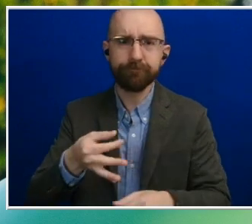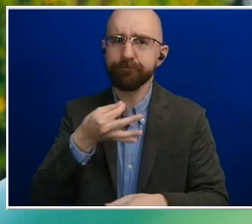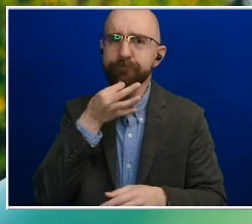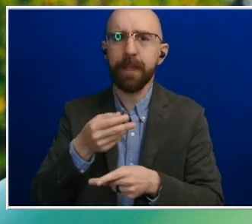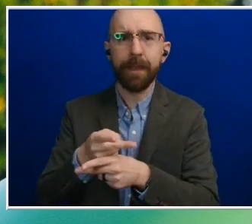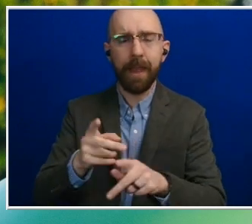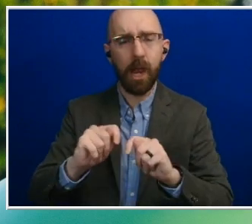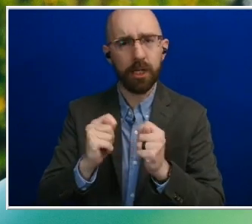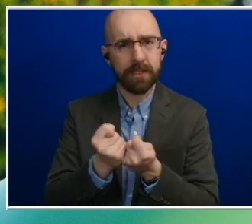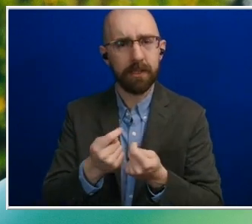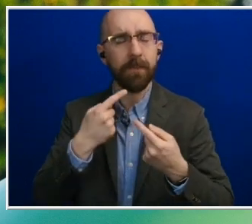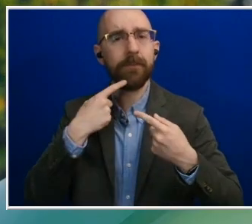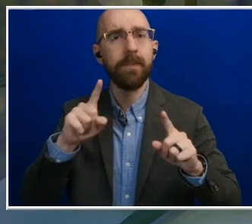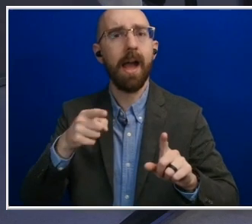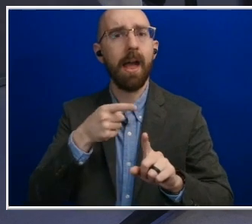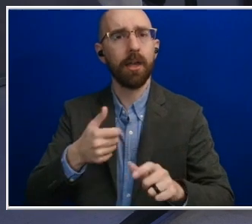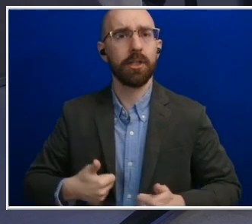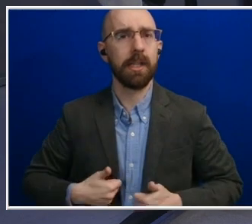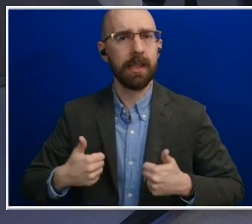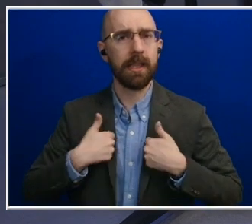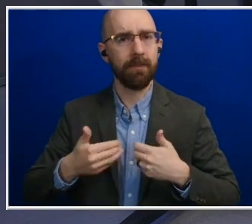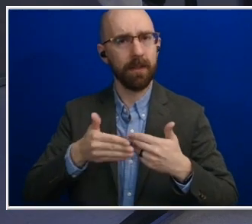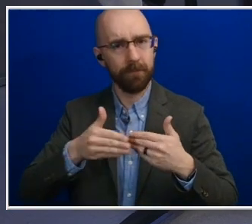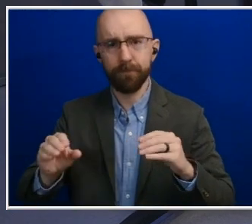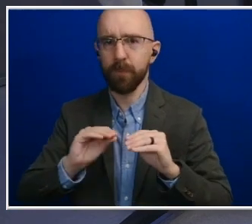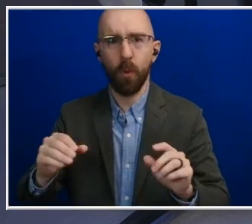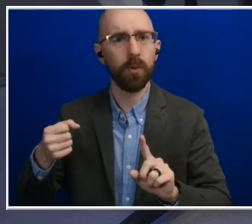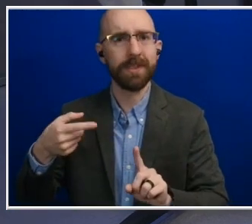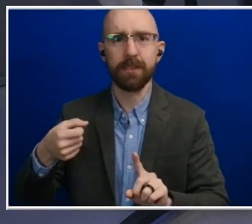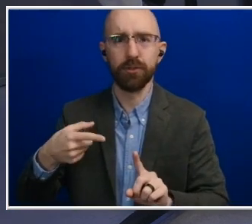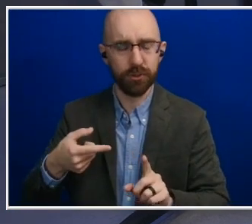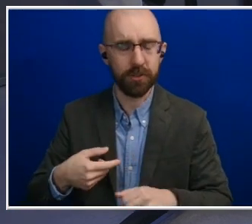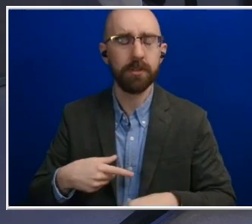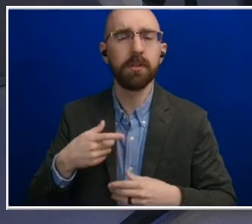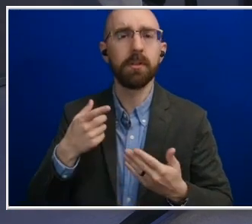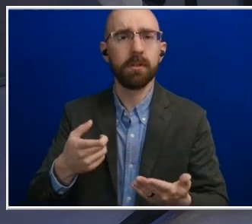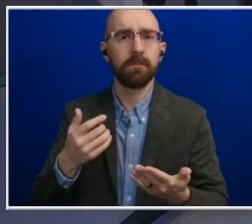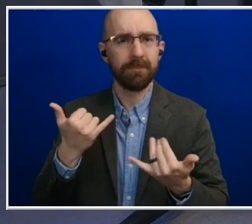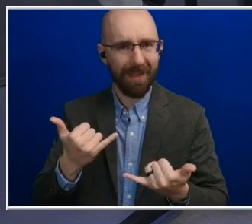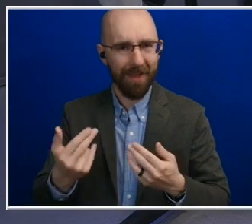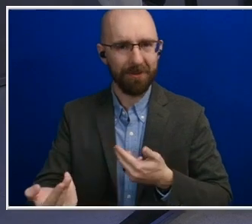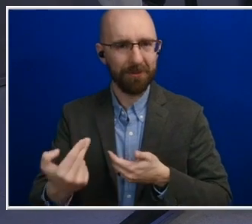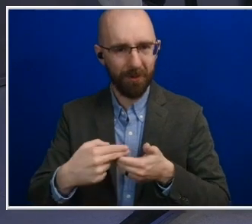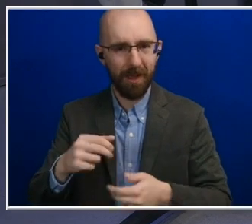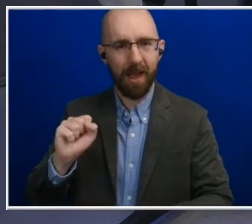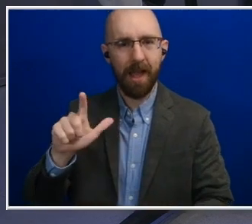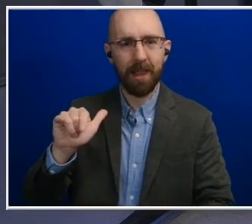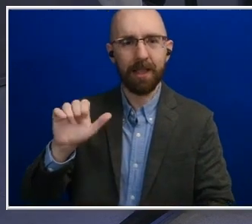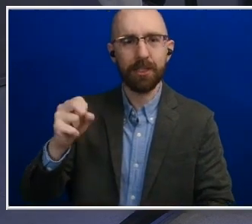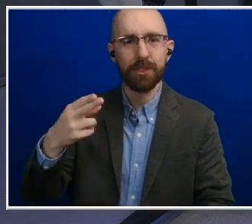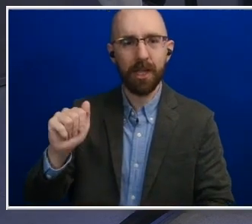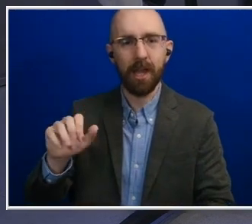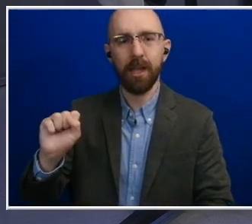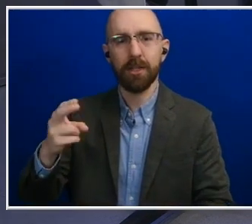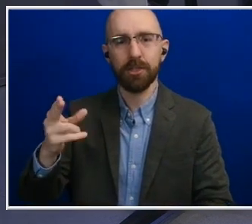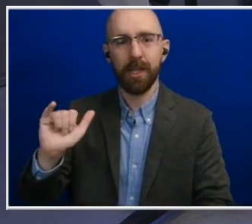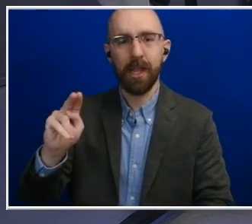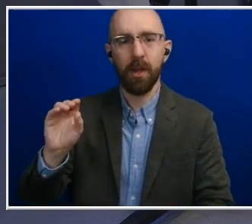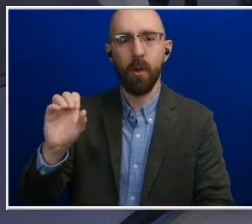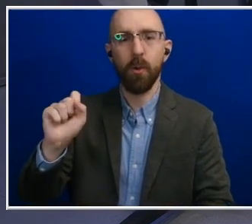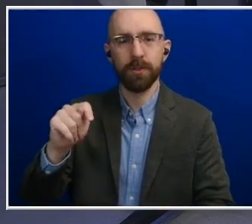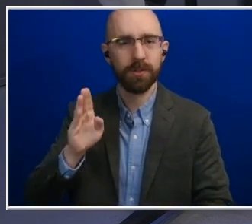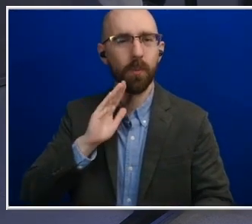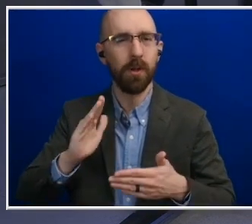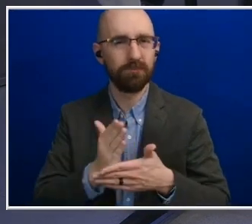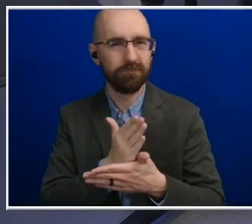is living seizure-free. And we are so glad to be joined now by Alicia Shanost, who is going to be sharing her story with us